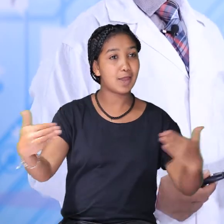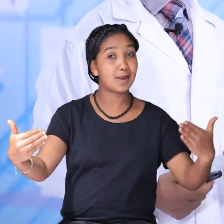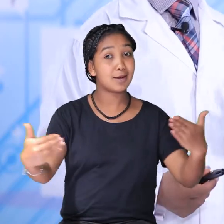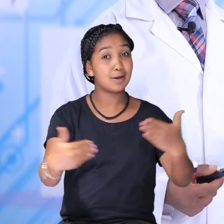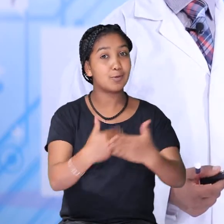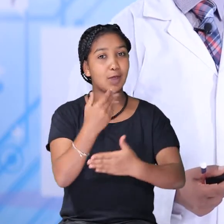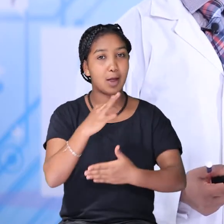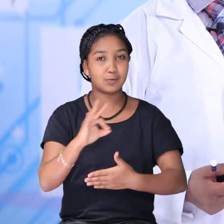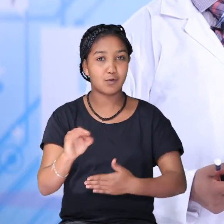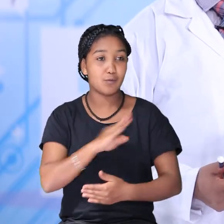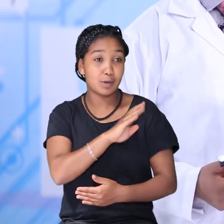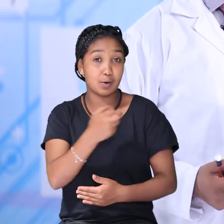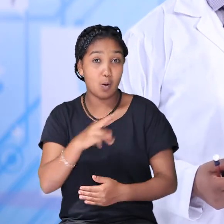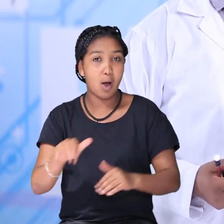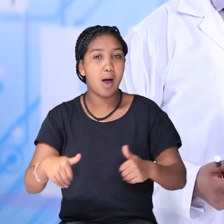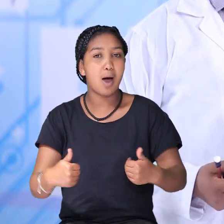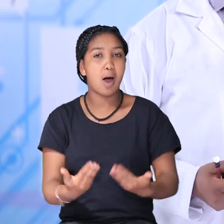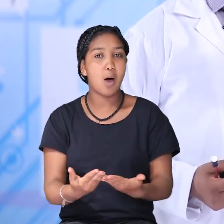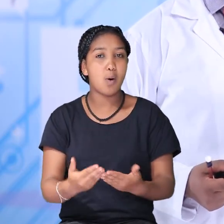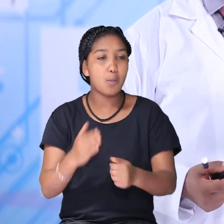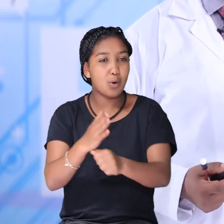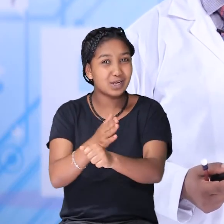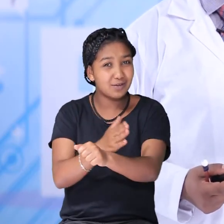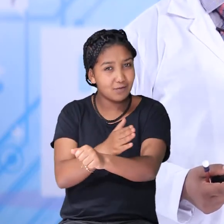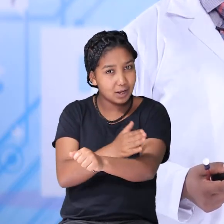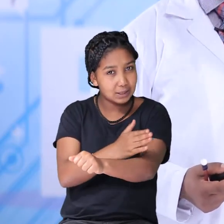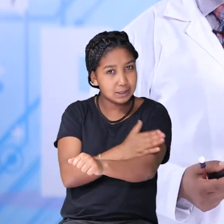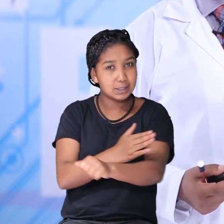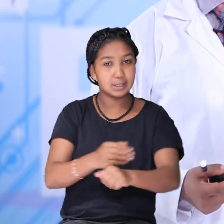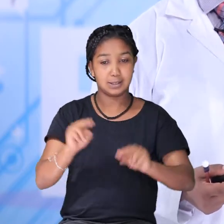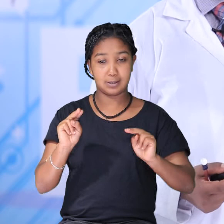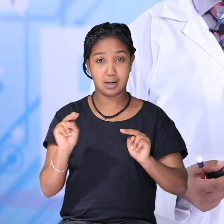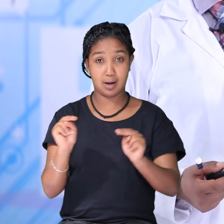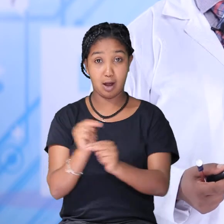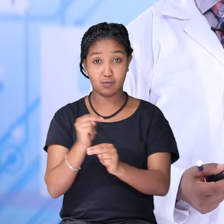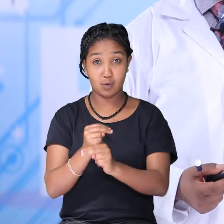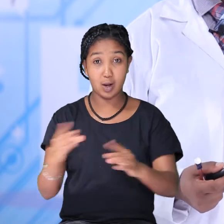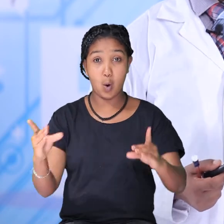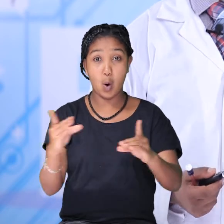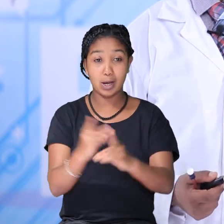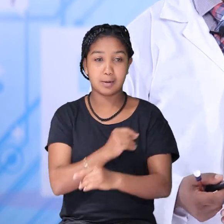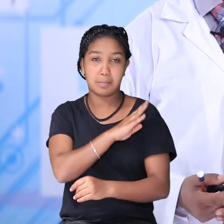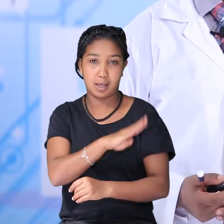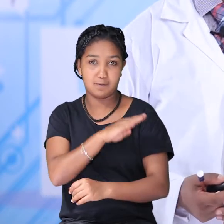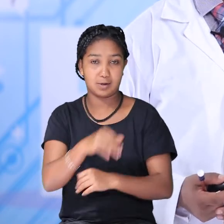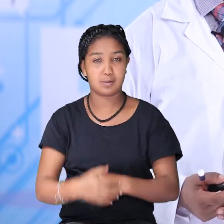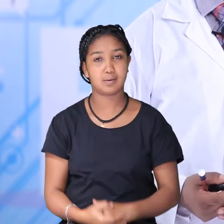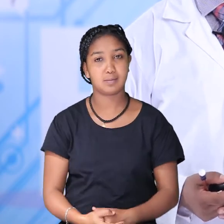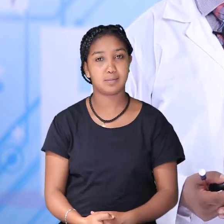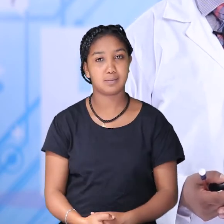type of behavior, or how modifies the naturally occurring behavior.